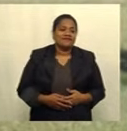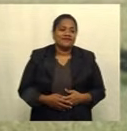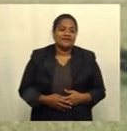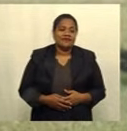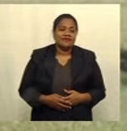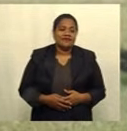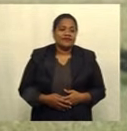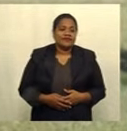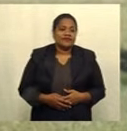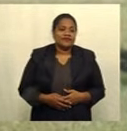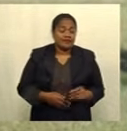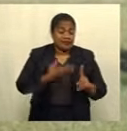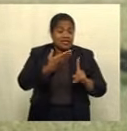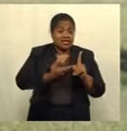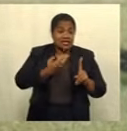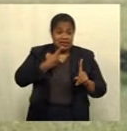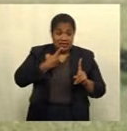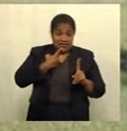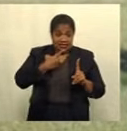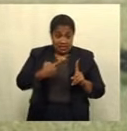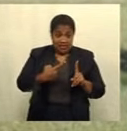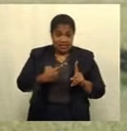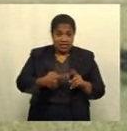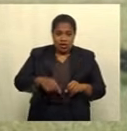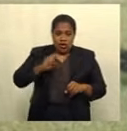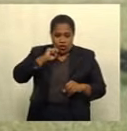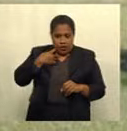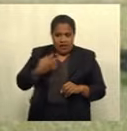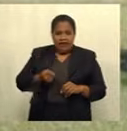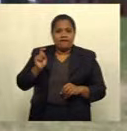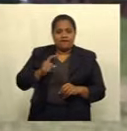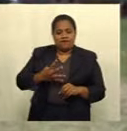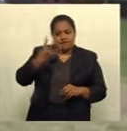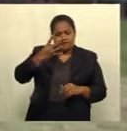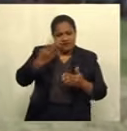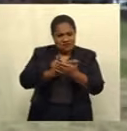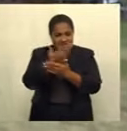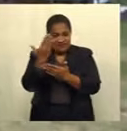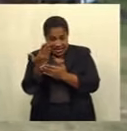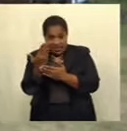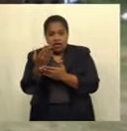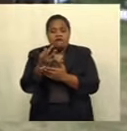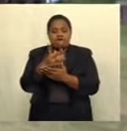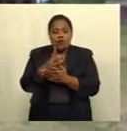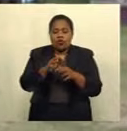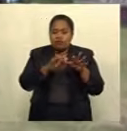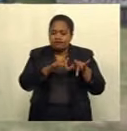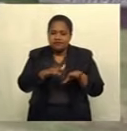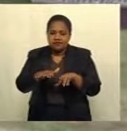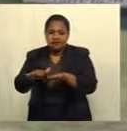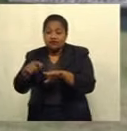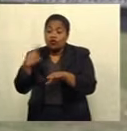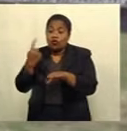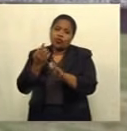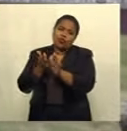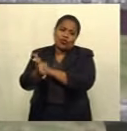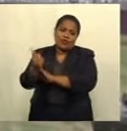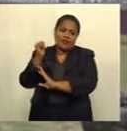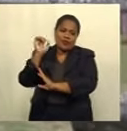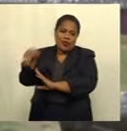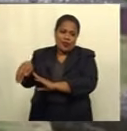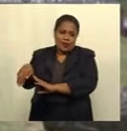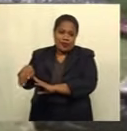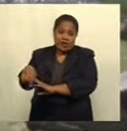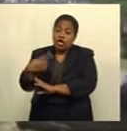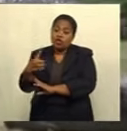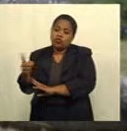Lacey says repatriation will be carried out on a 14-day basis for the smooth transition for those who will be returning home and those coming